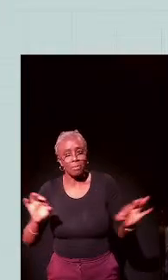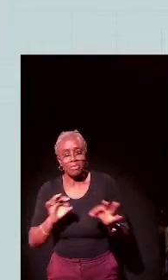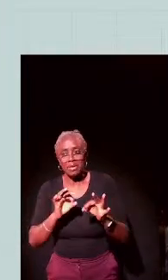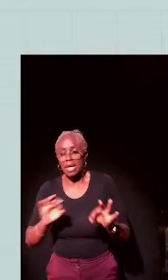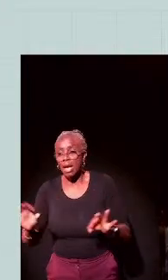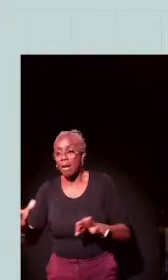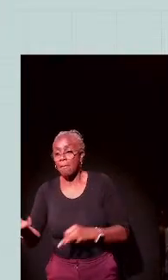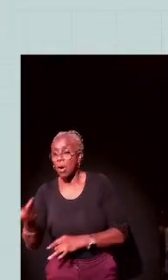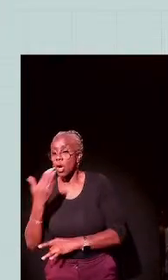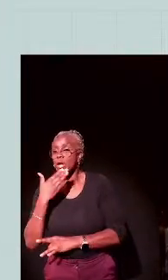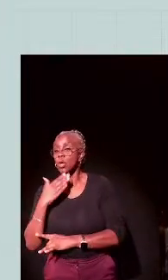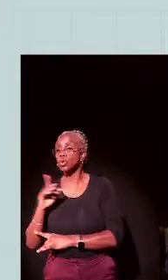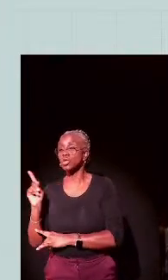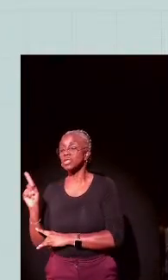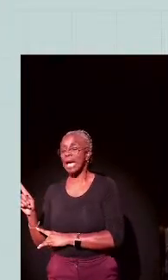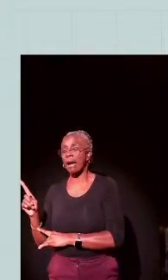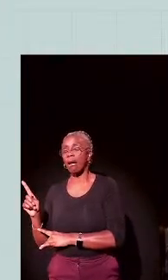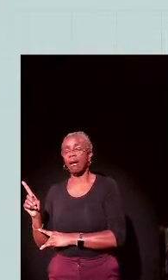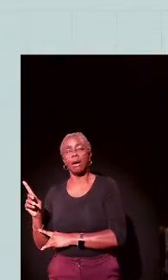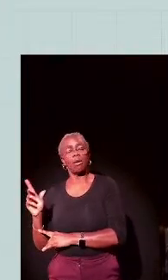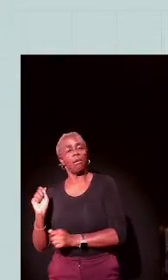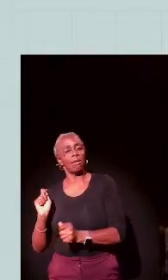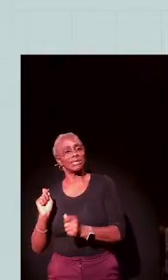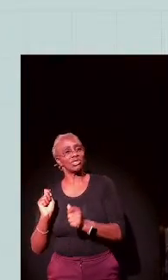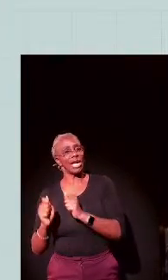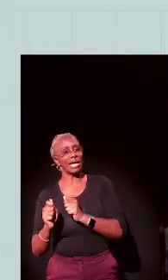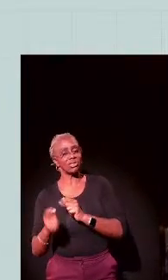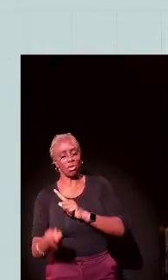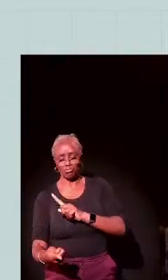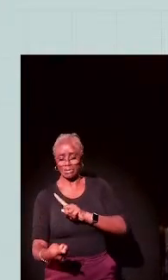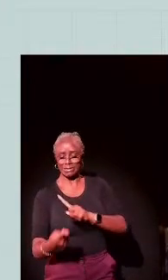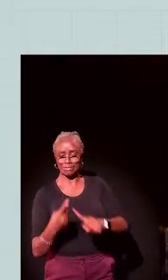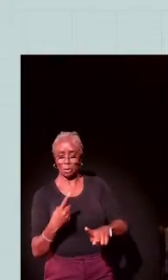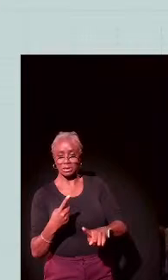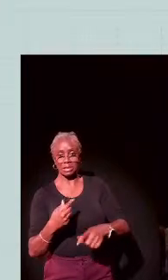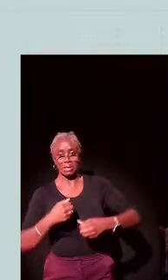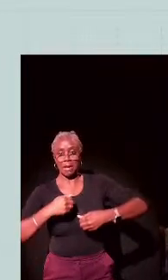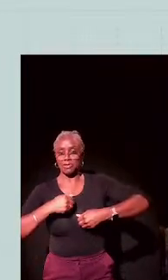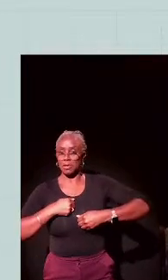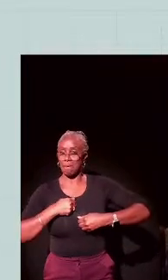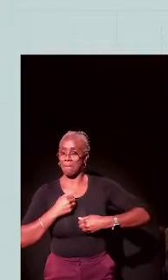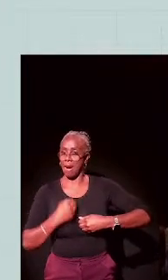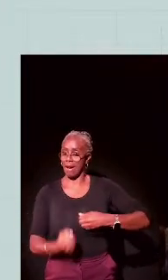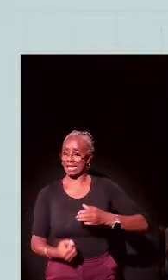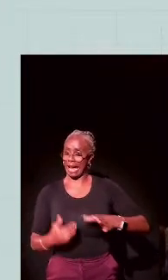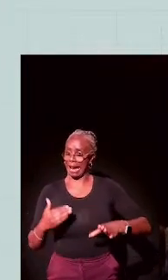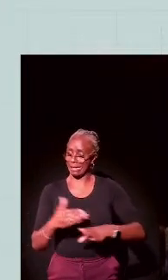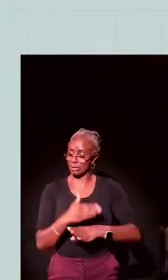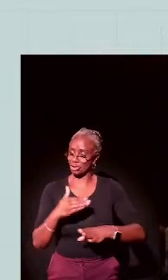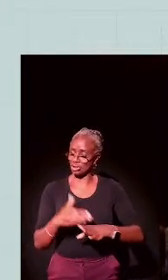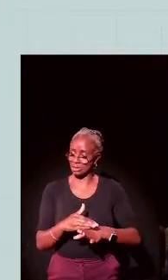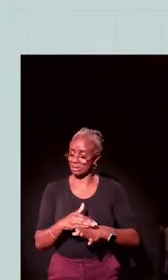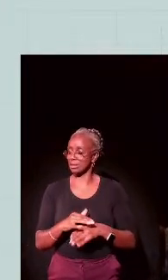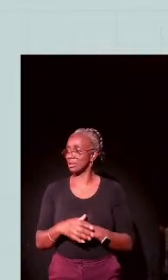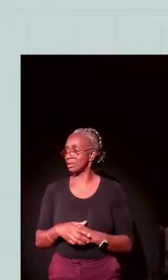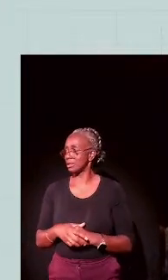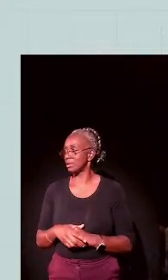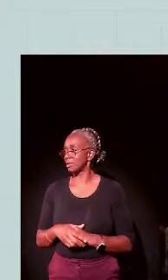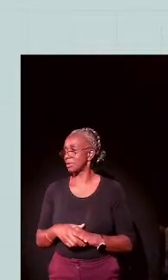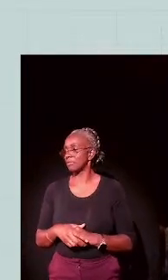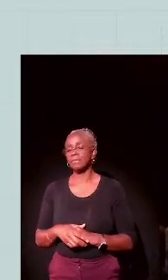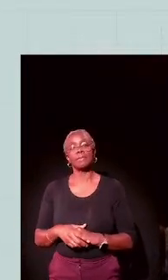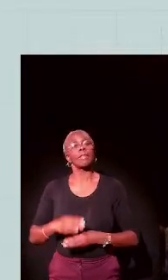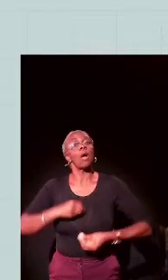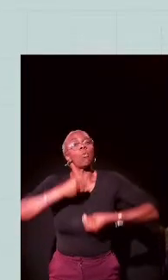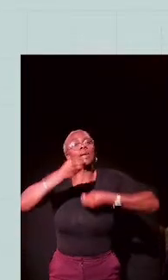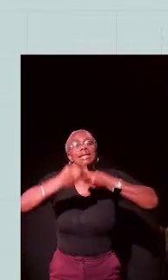use the instrument, you'll hear it changing, responding to my actions. I'll kind of explain a